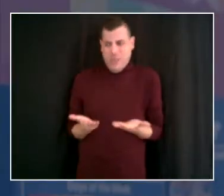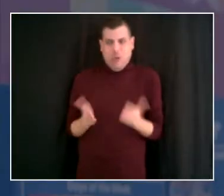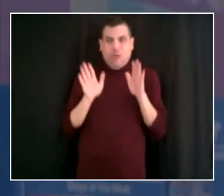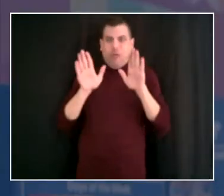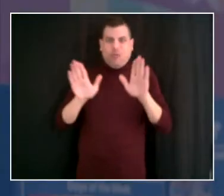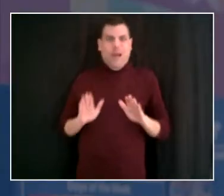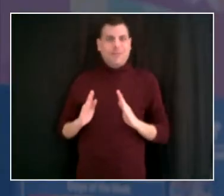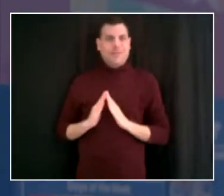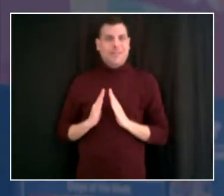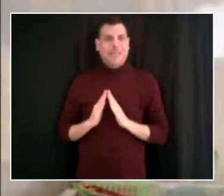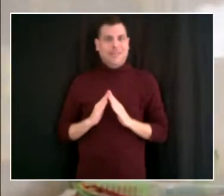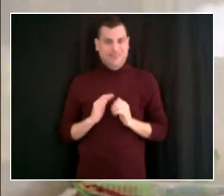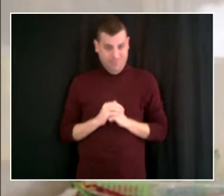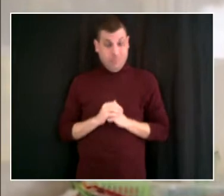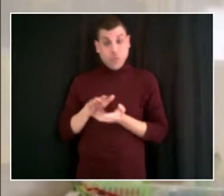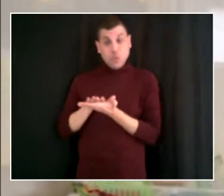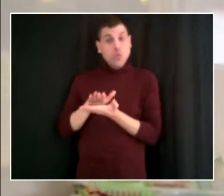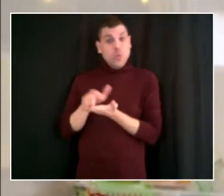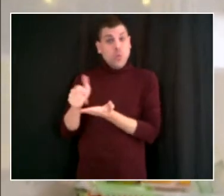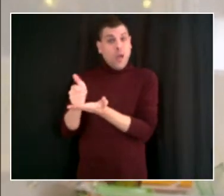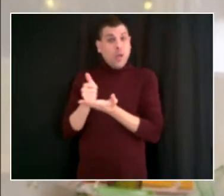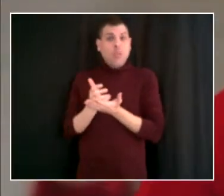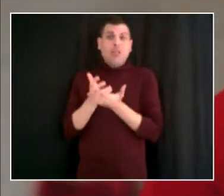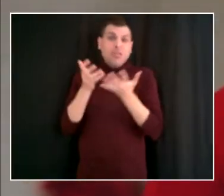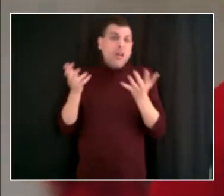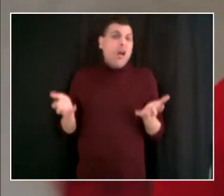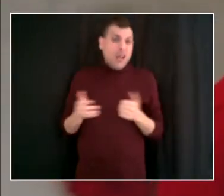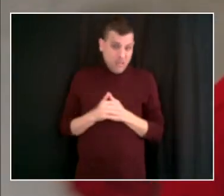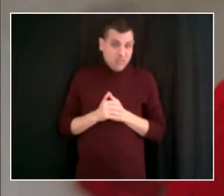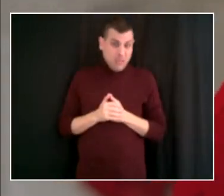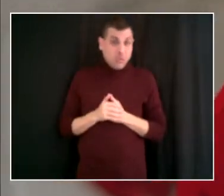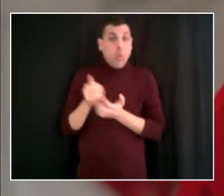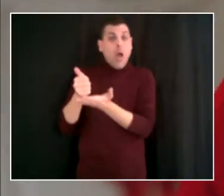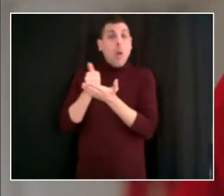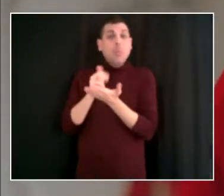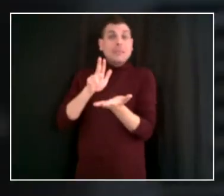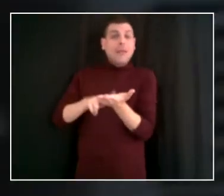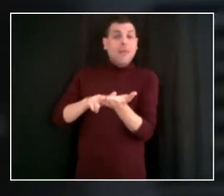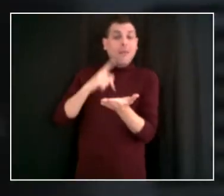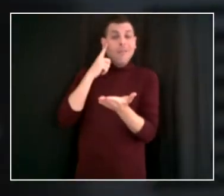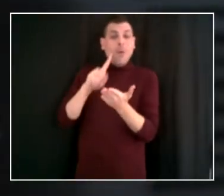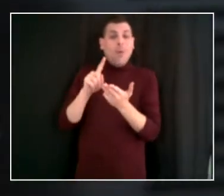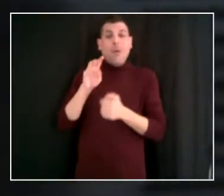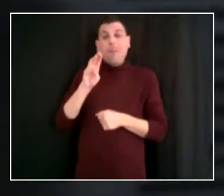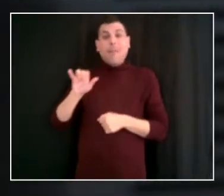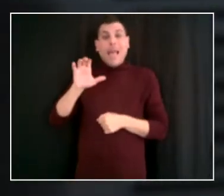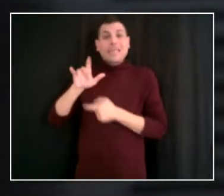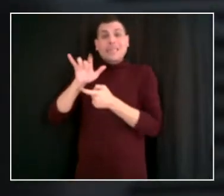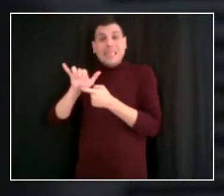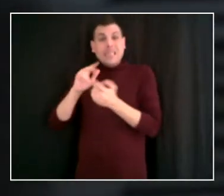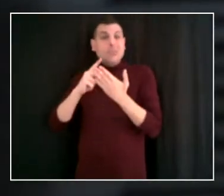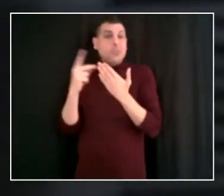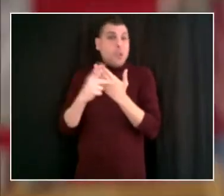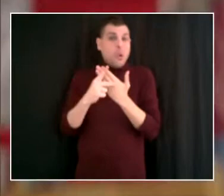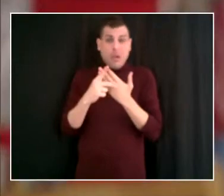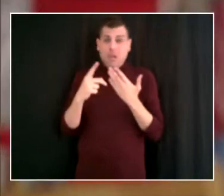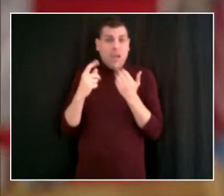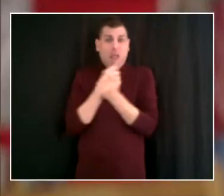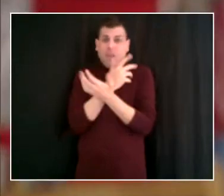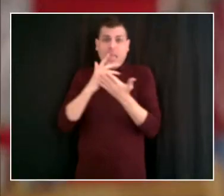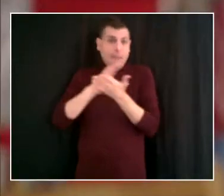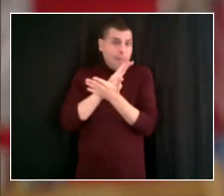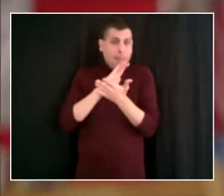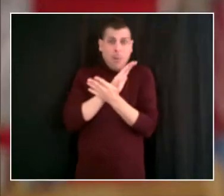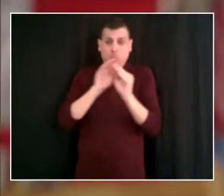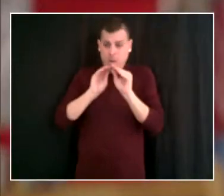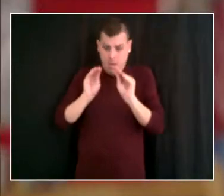school actually helped me out a lot. They signed me up for my city. They submitted everything for me. And then 3 weeks